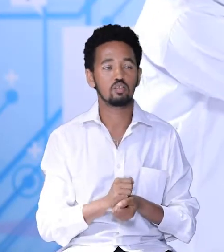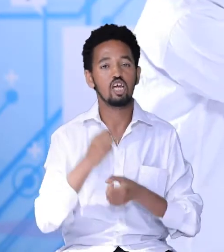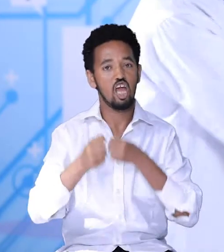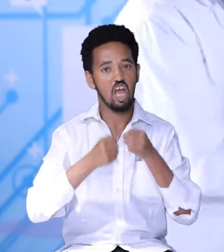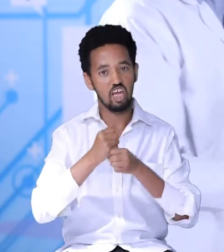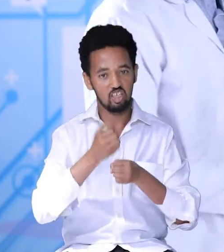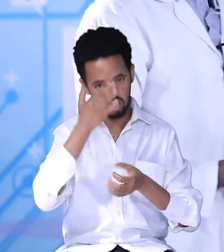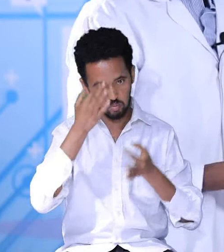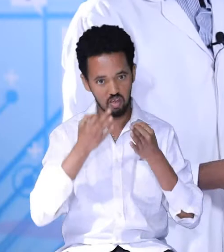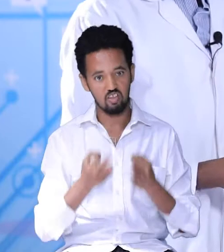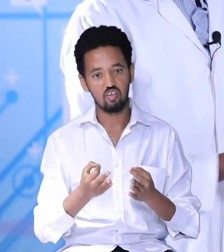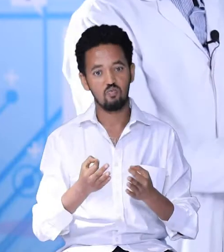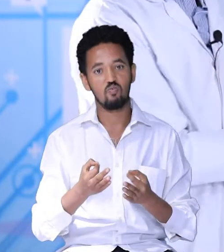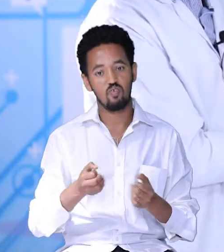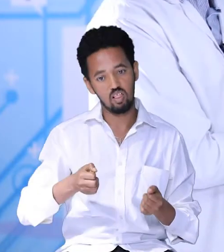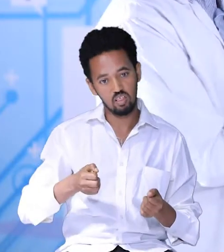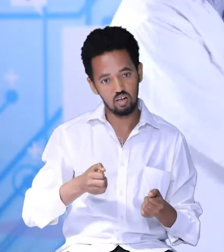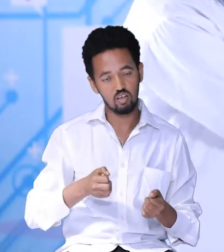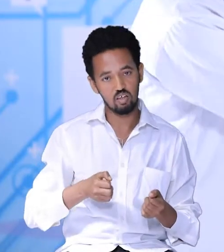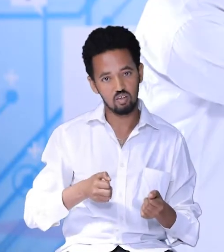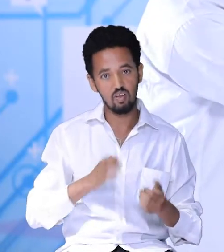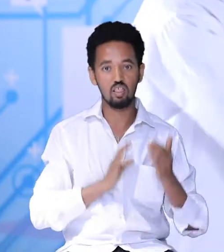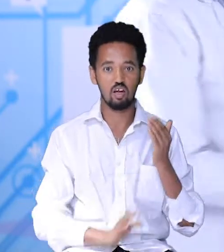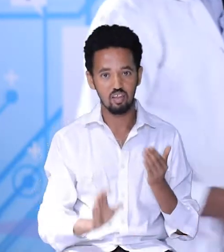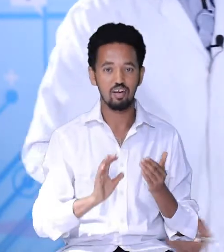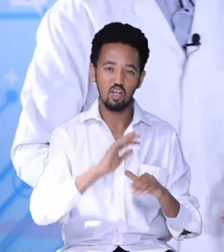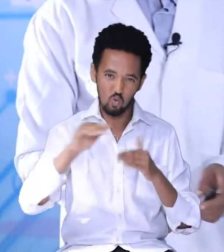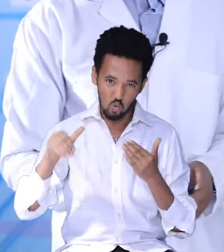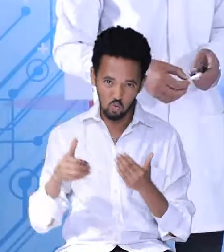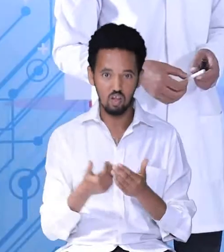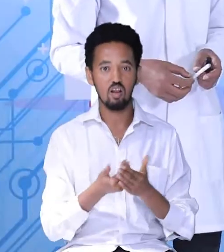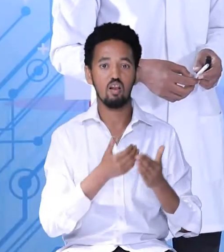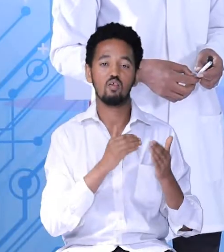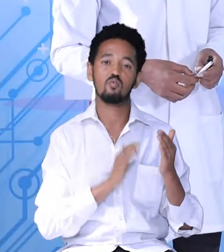age-specific fertility rate, and total fertility rate.